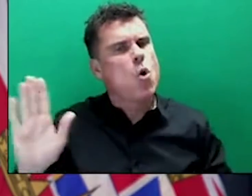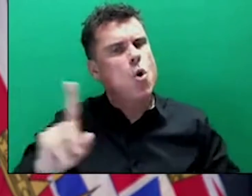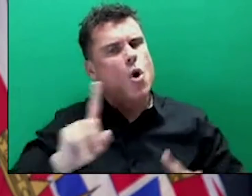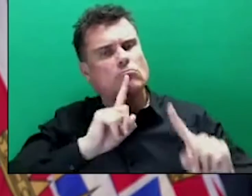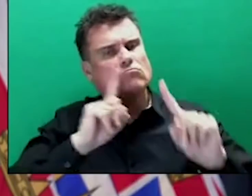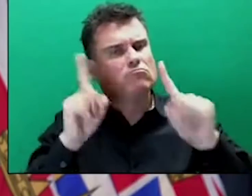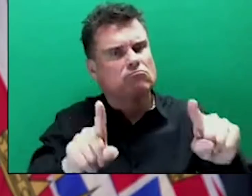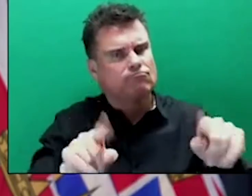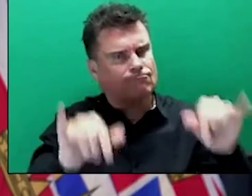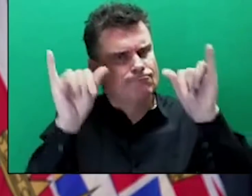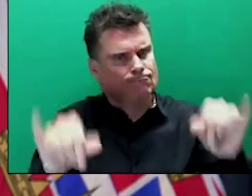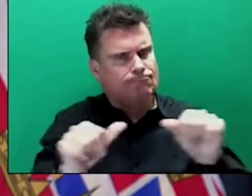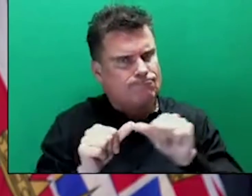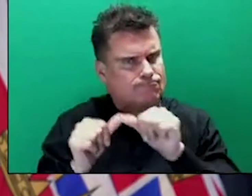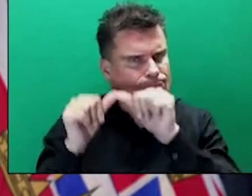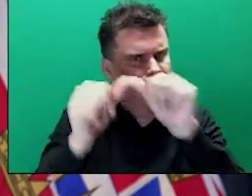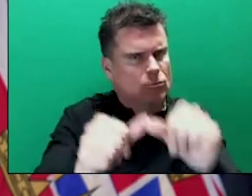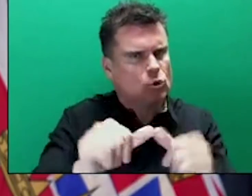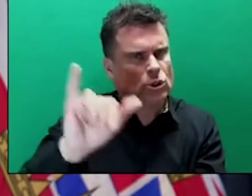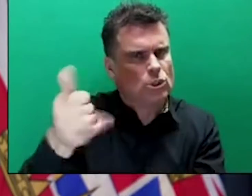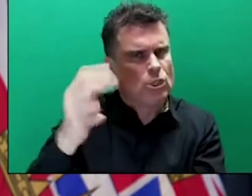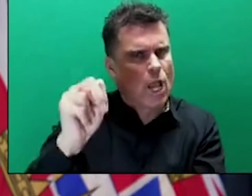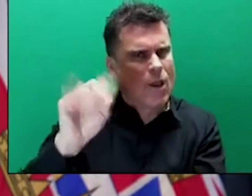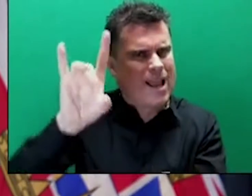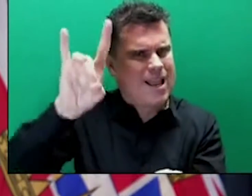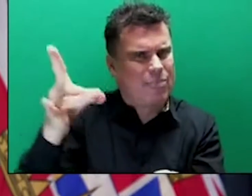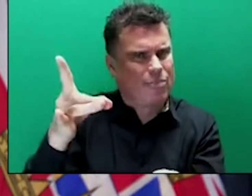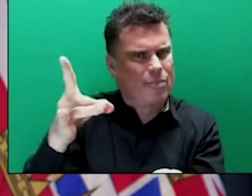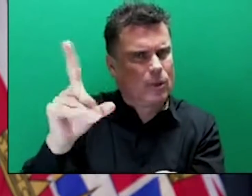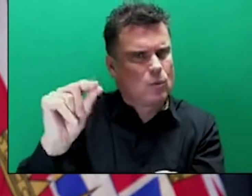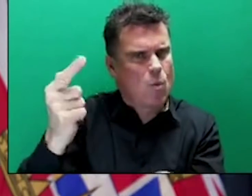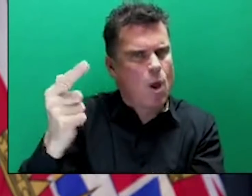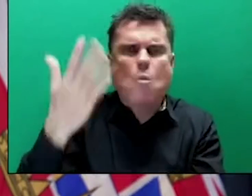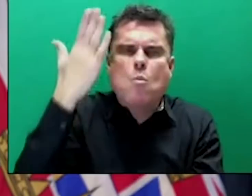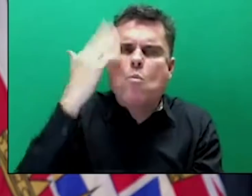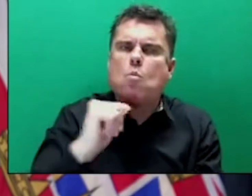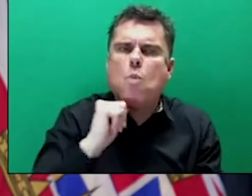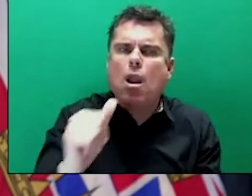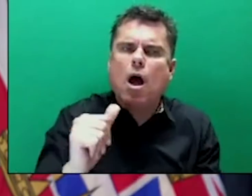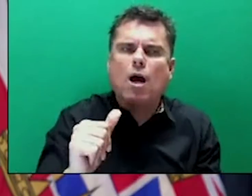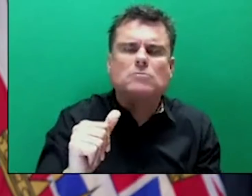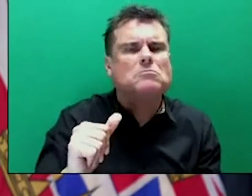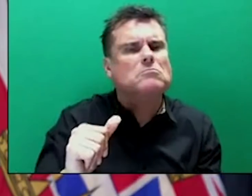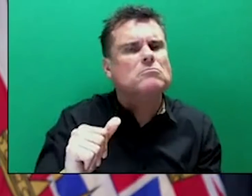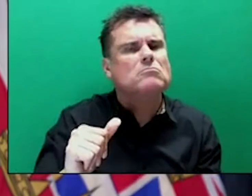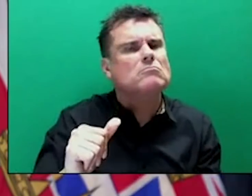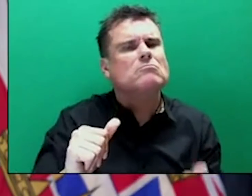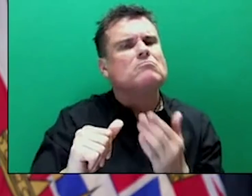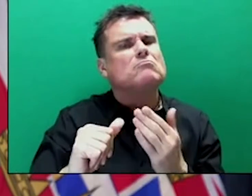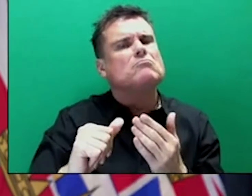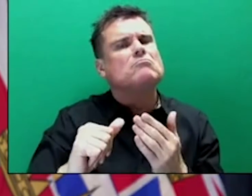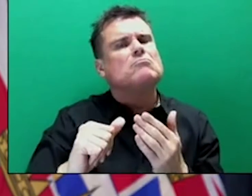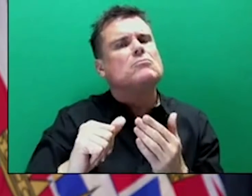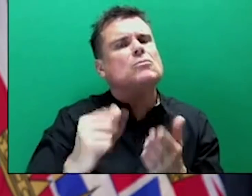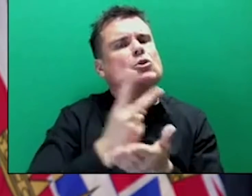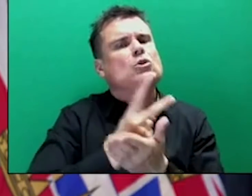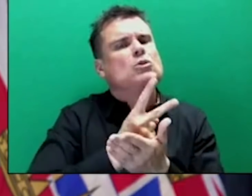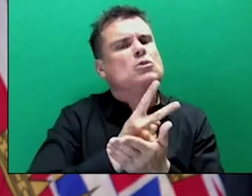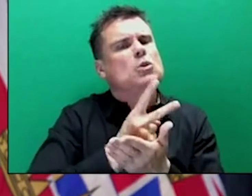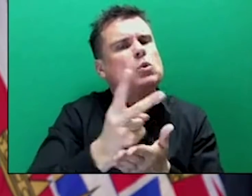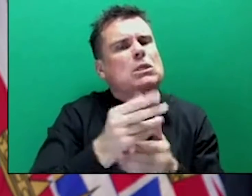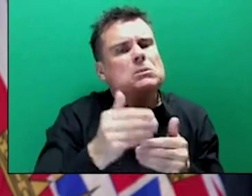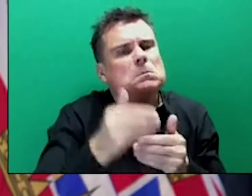January 8th rather than just going ahead into another 2-week chunk? Were you perhaps concerned about